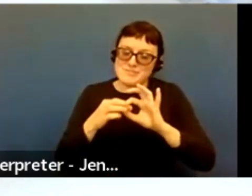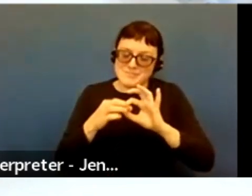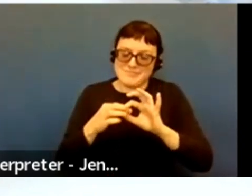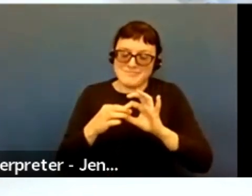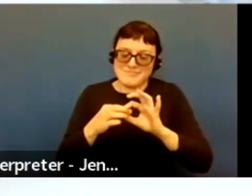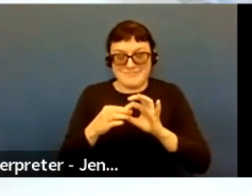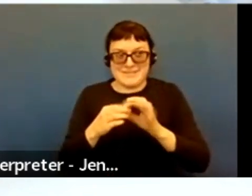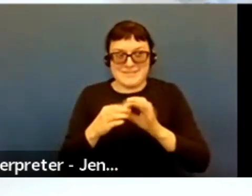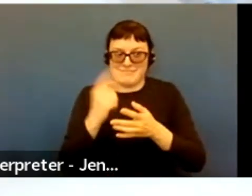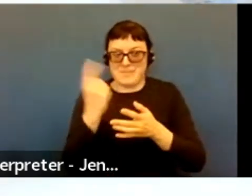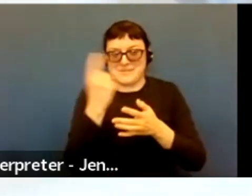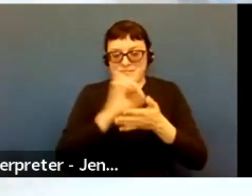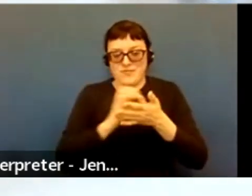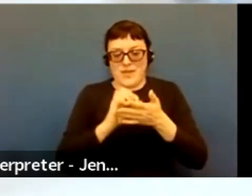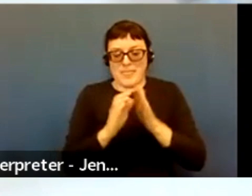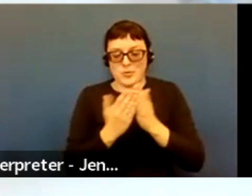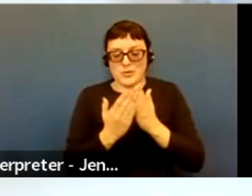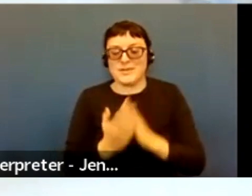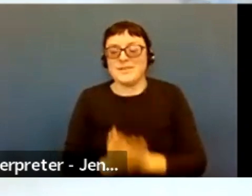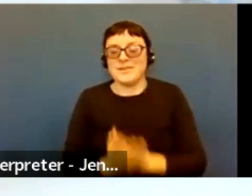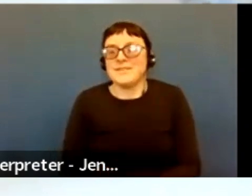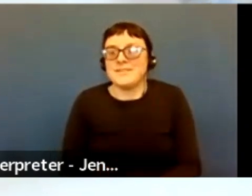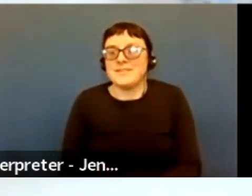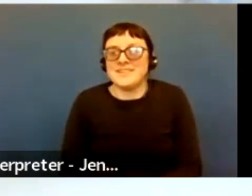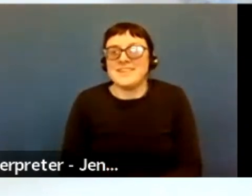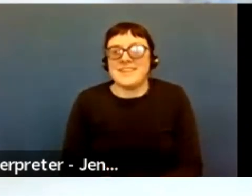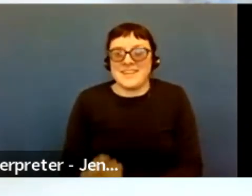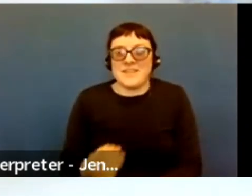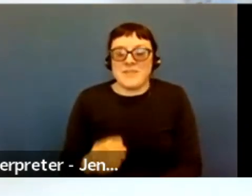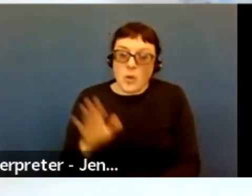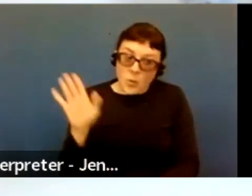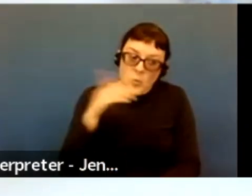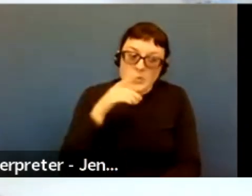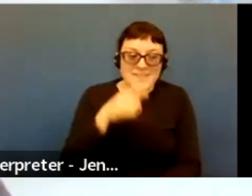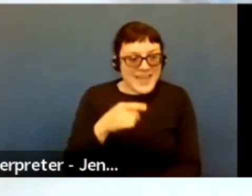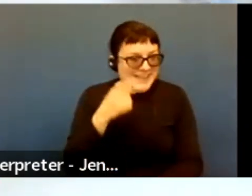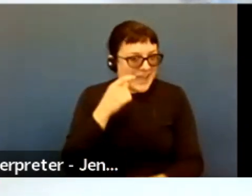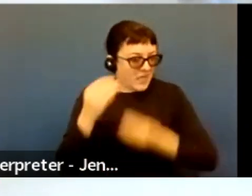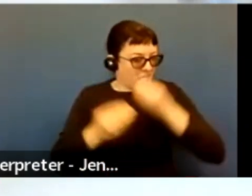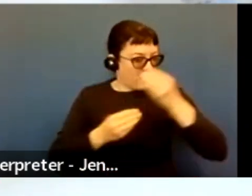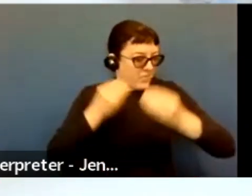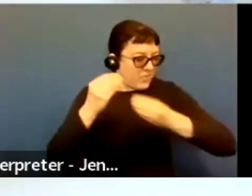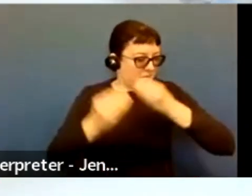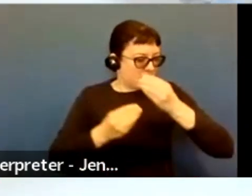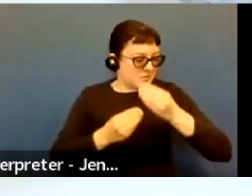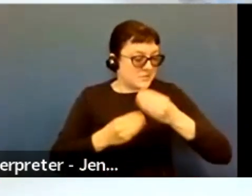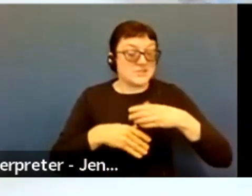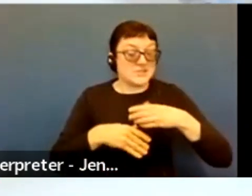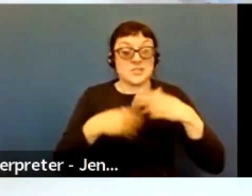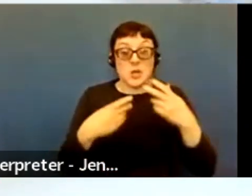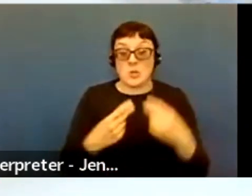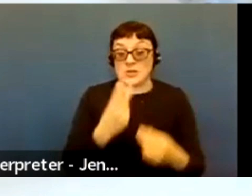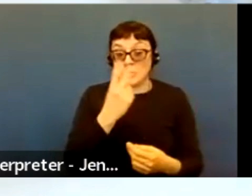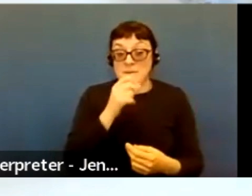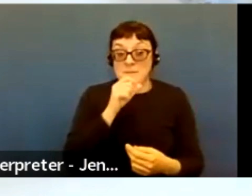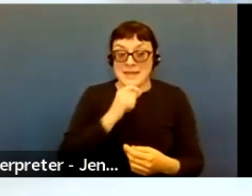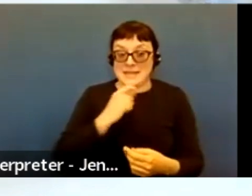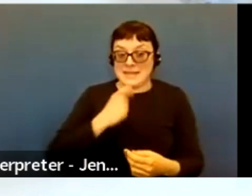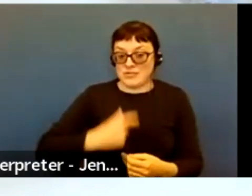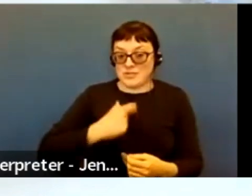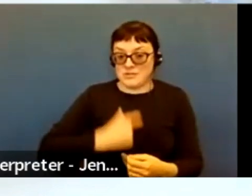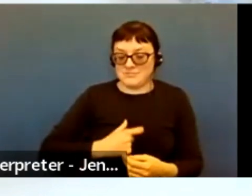himself admits in the book. But still, right, all of that's to play with. Then you've got these two men who are